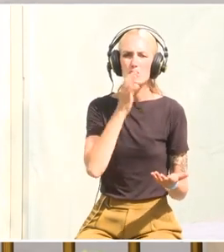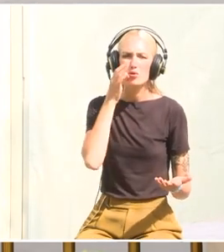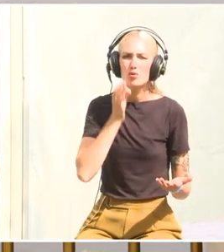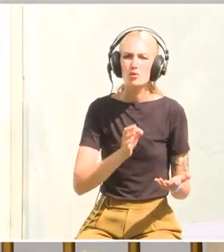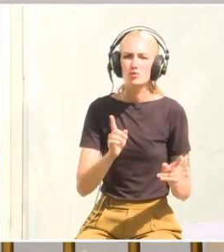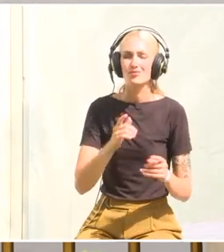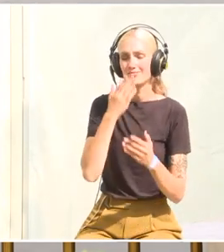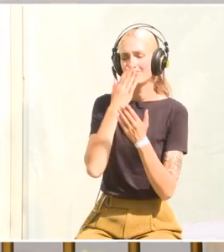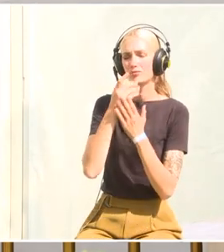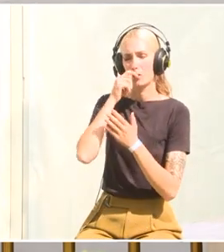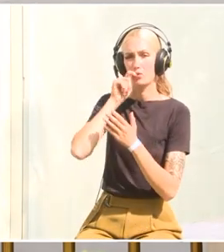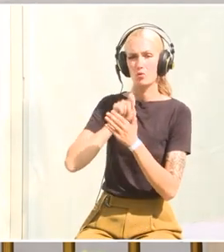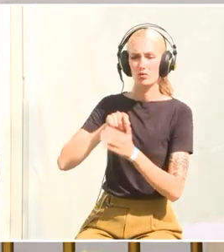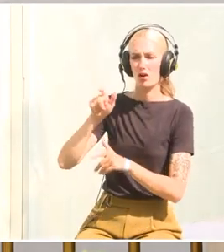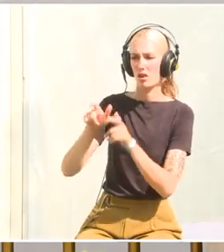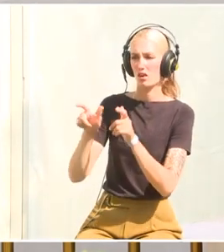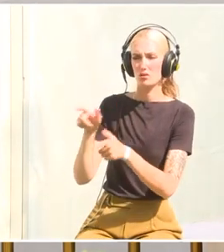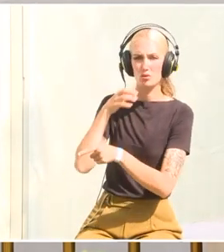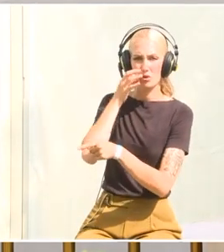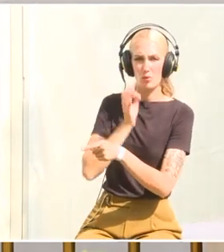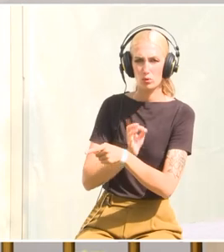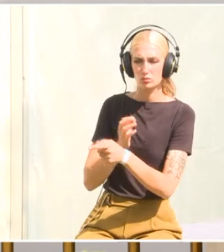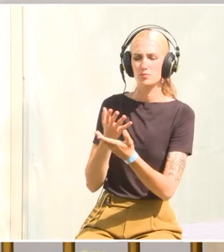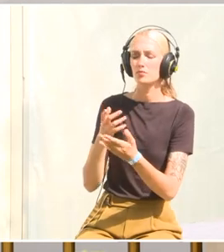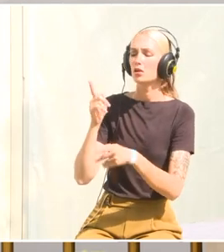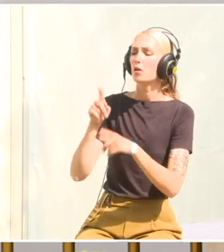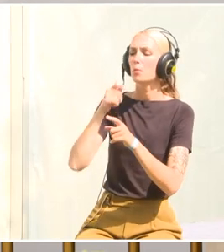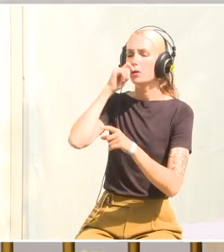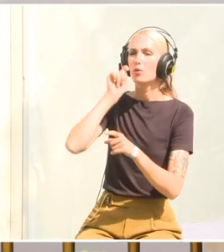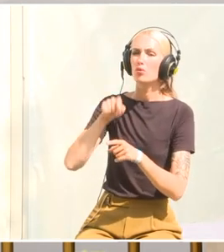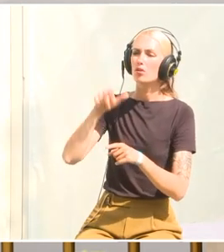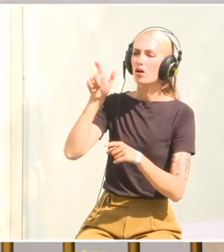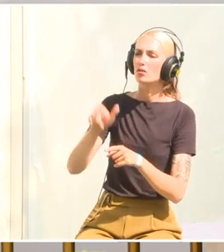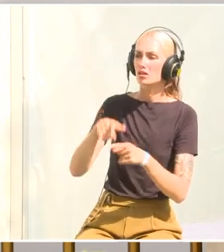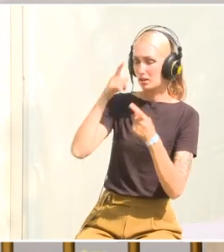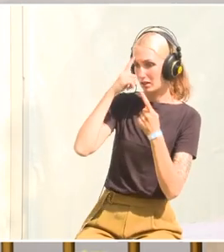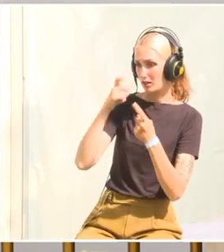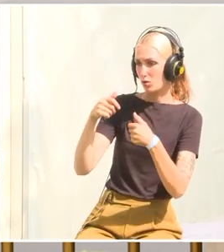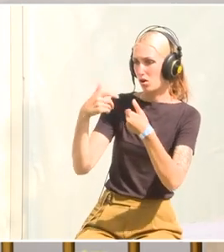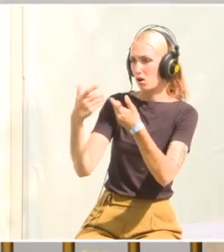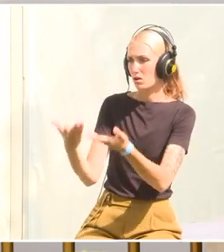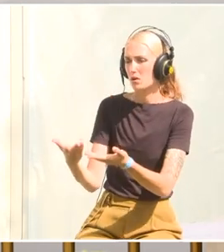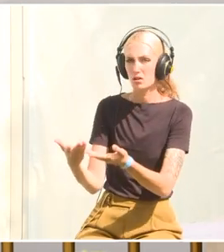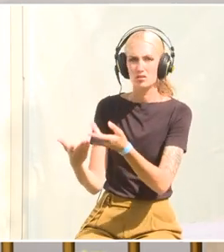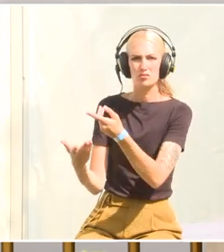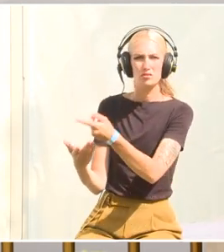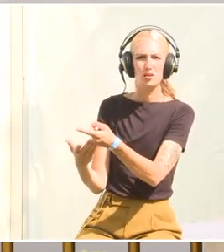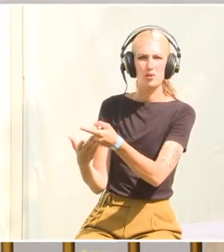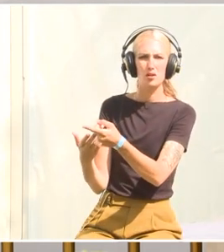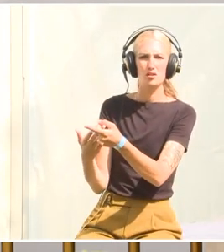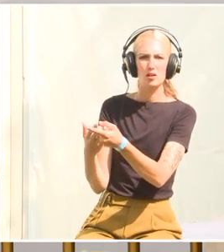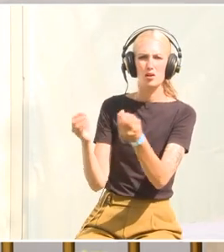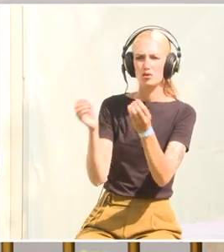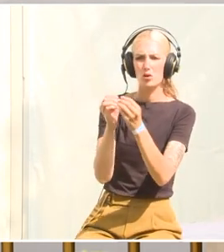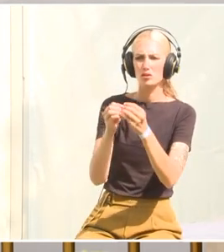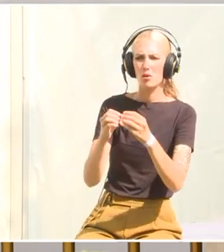the Ukrainians, we had always that if we gave to some Ukraine the information, they were so good connected in the social